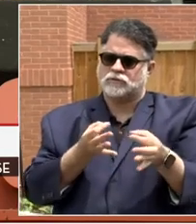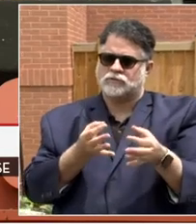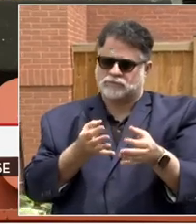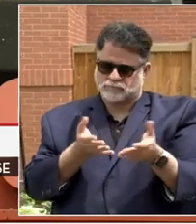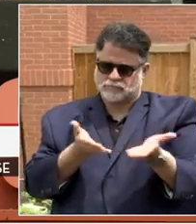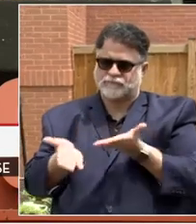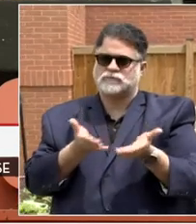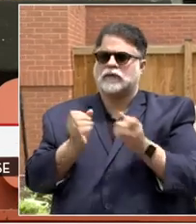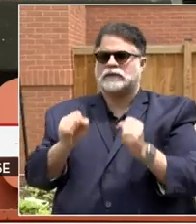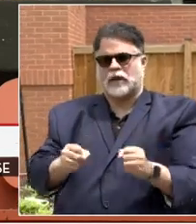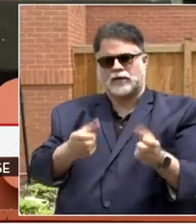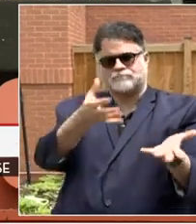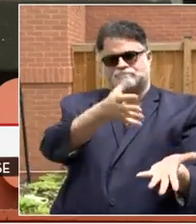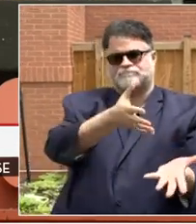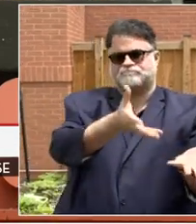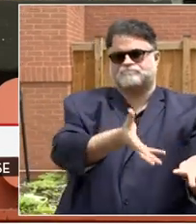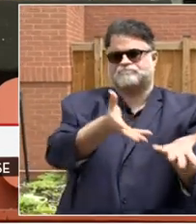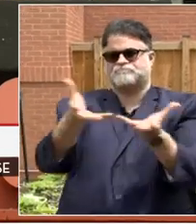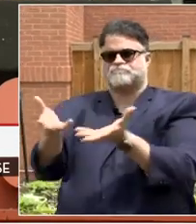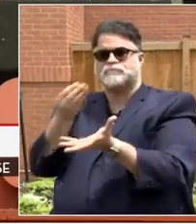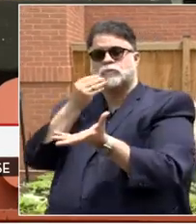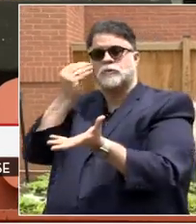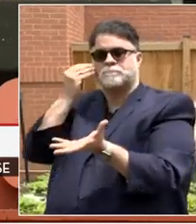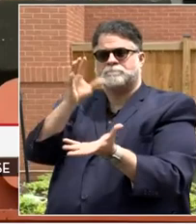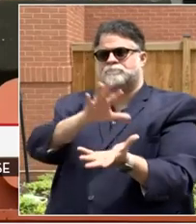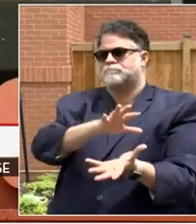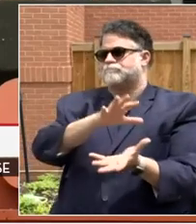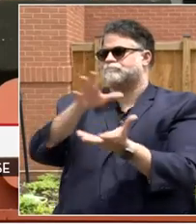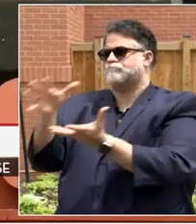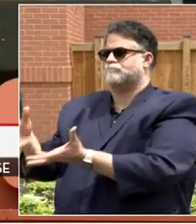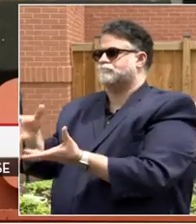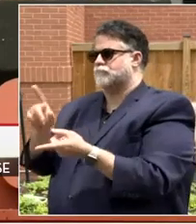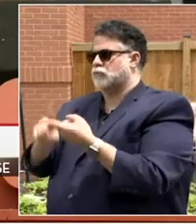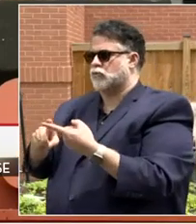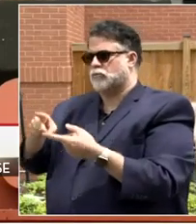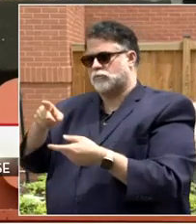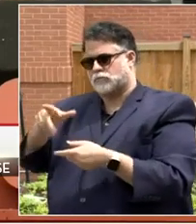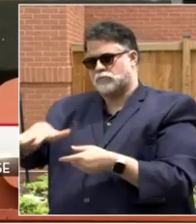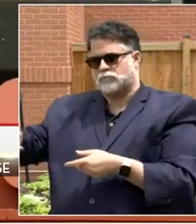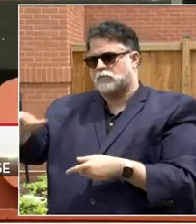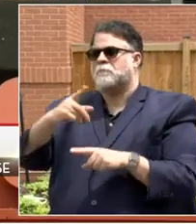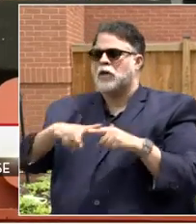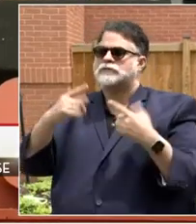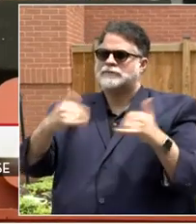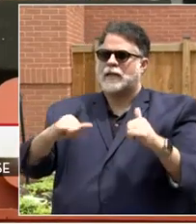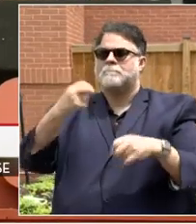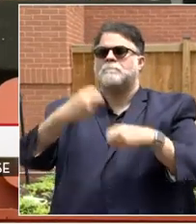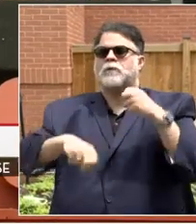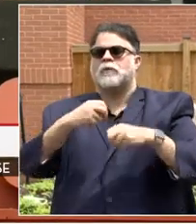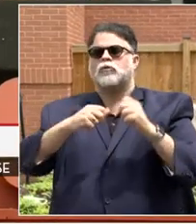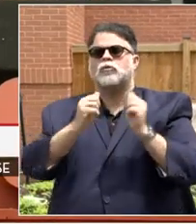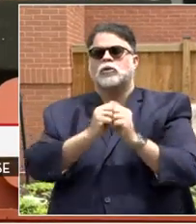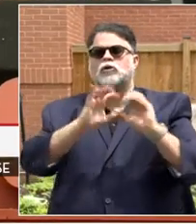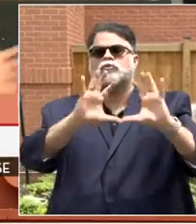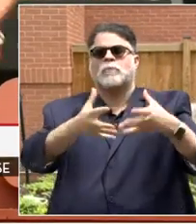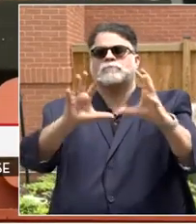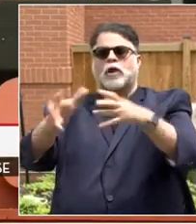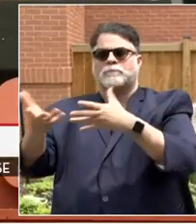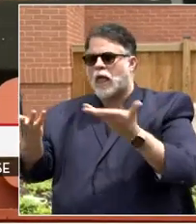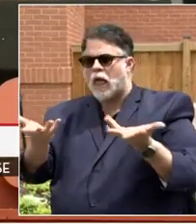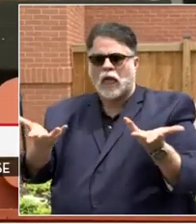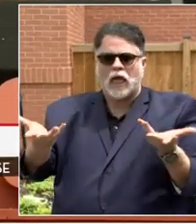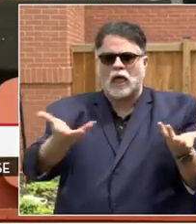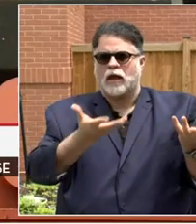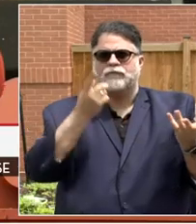of sibling groups that I have talked to over the years who are trying to get clear title to their home